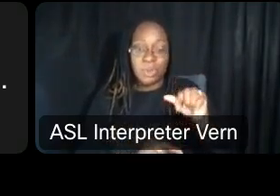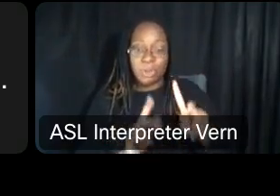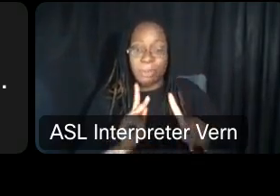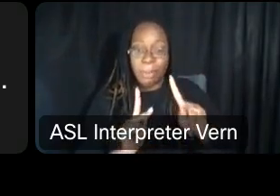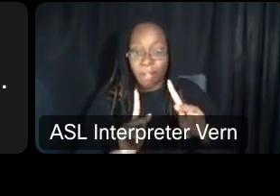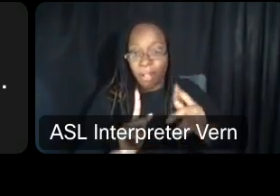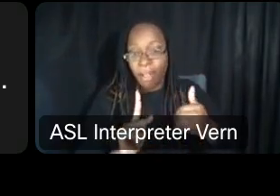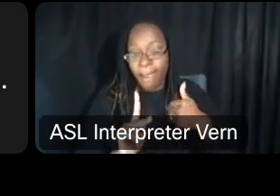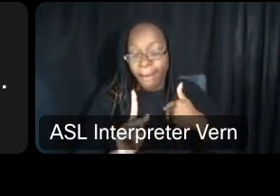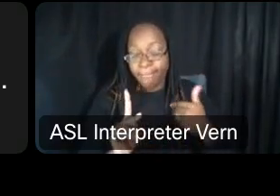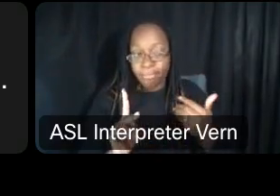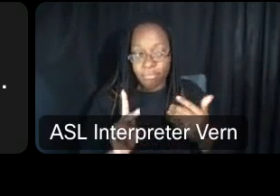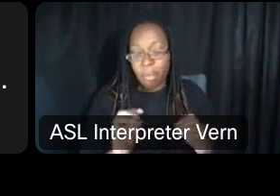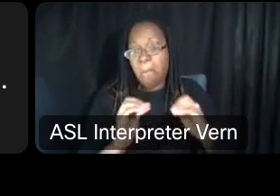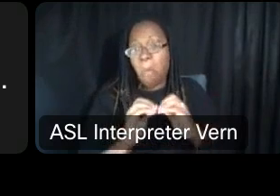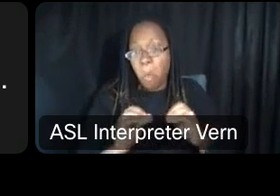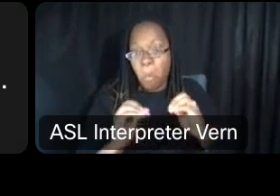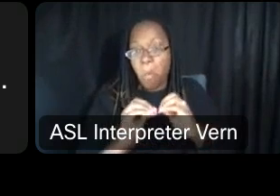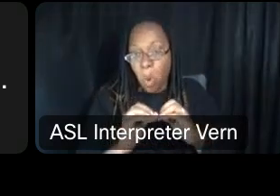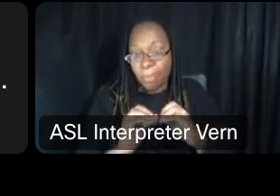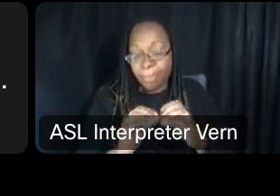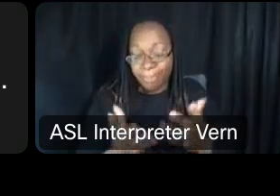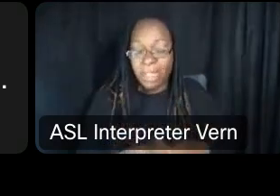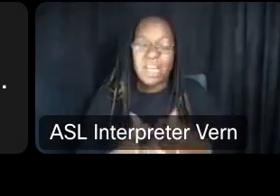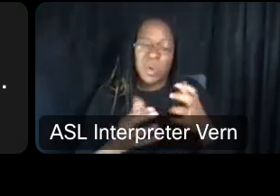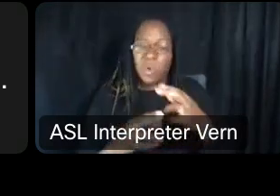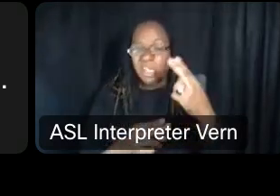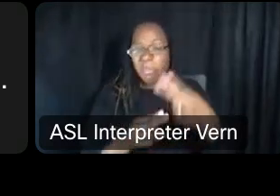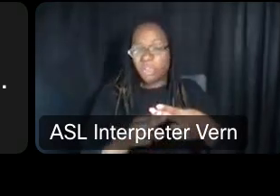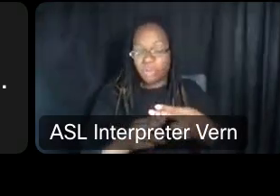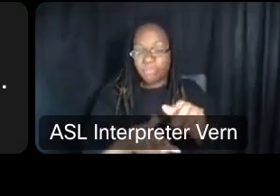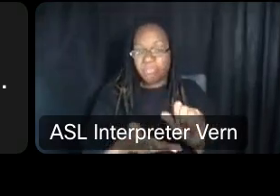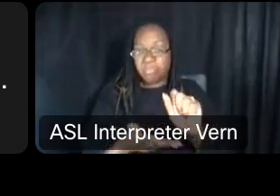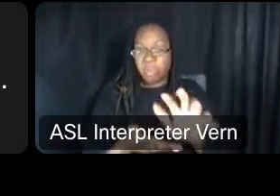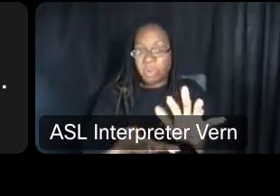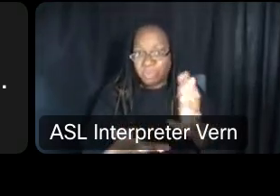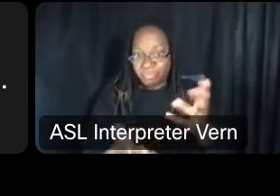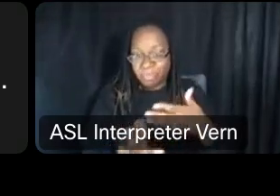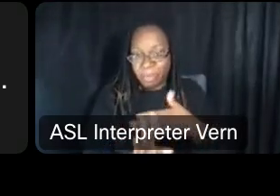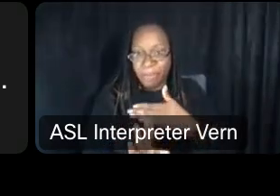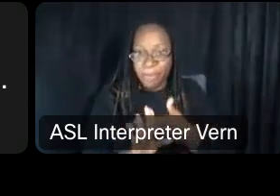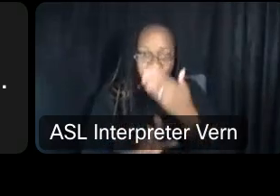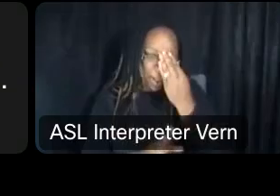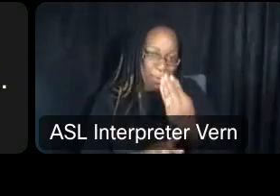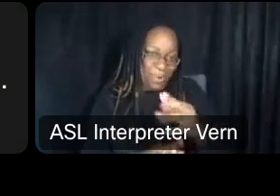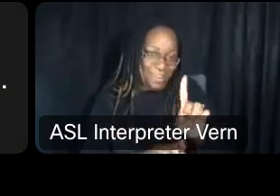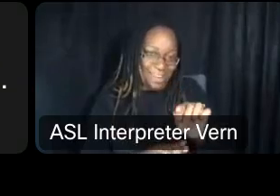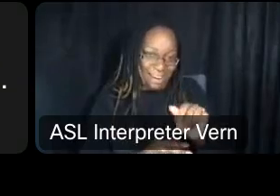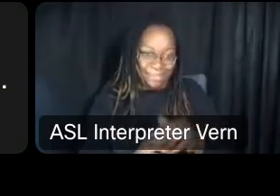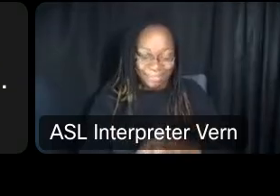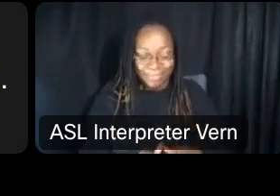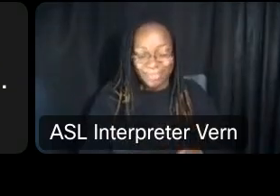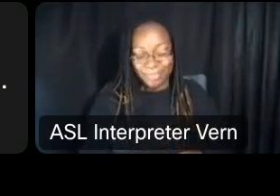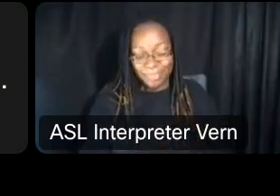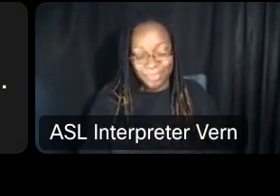so I want to just note that here before going on with offering some of these data points.